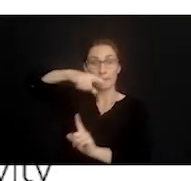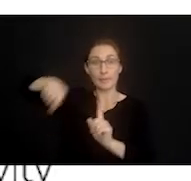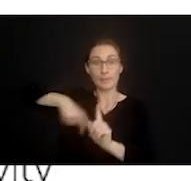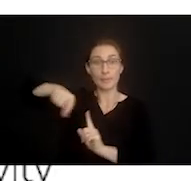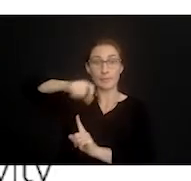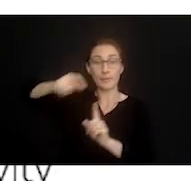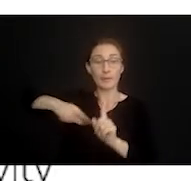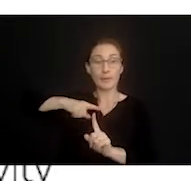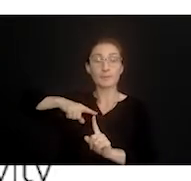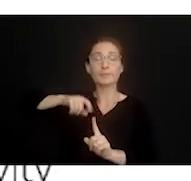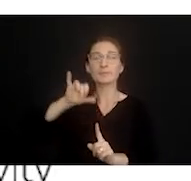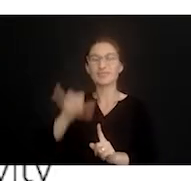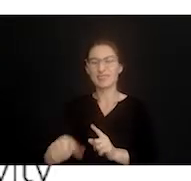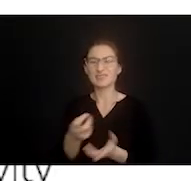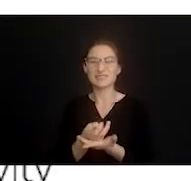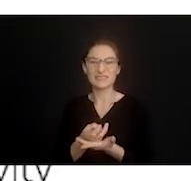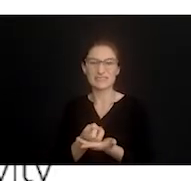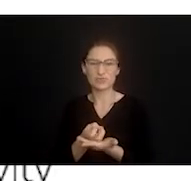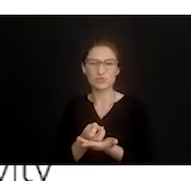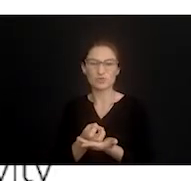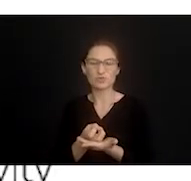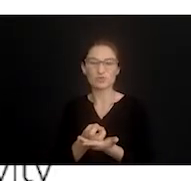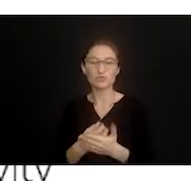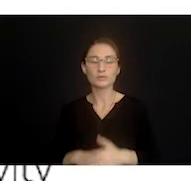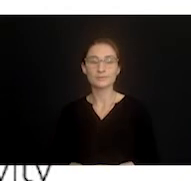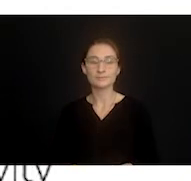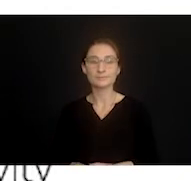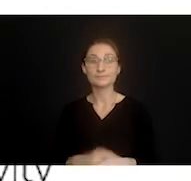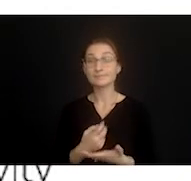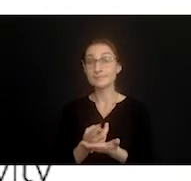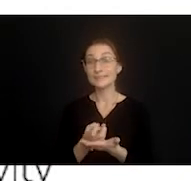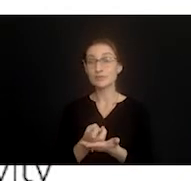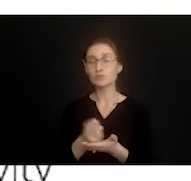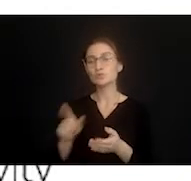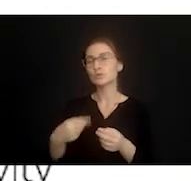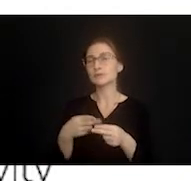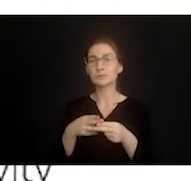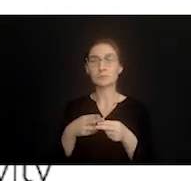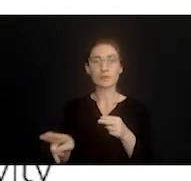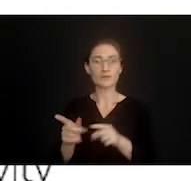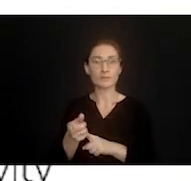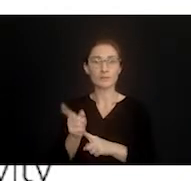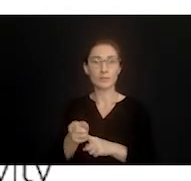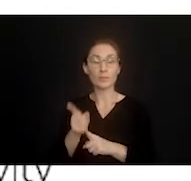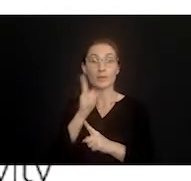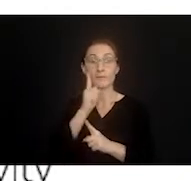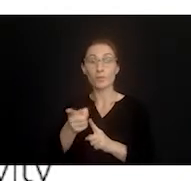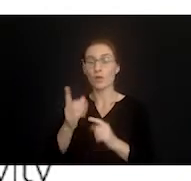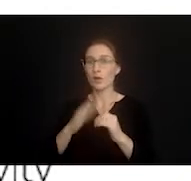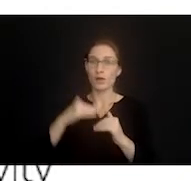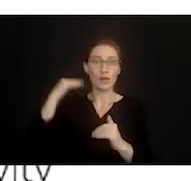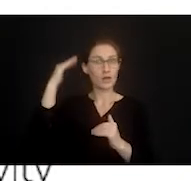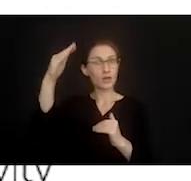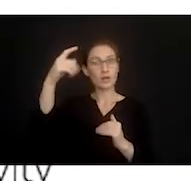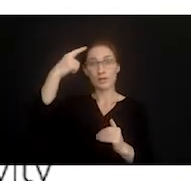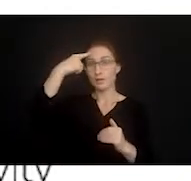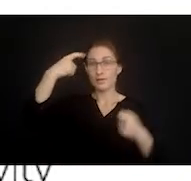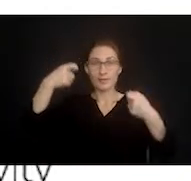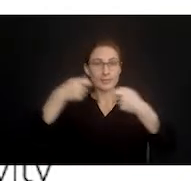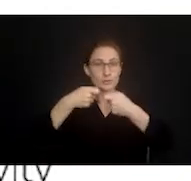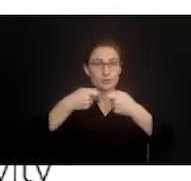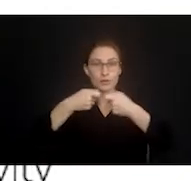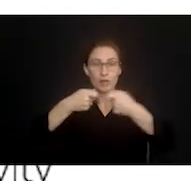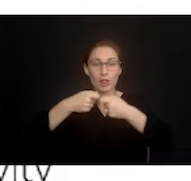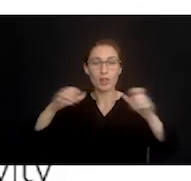happens, we say that a seizure has occurred. A seizure specifically is a brief moment of excessive electrical activity